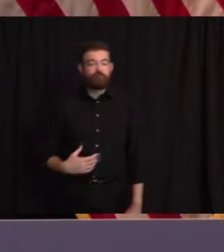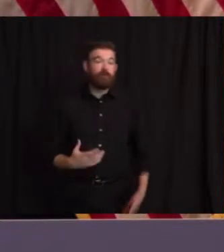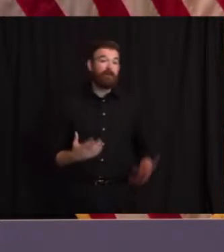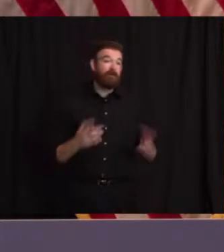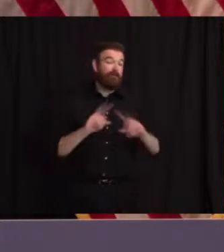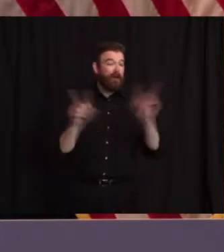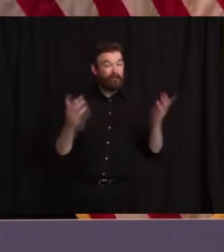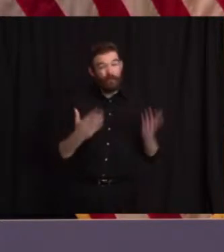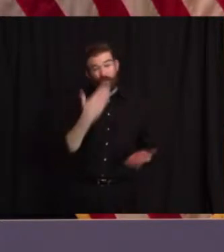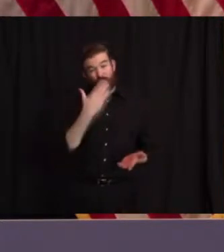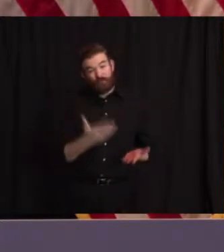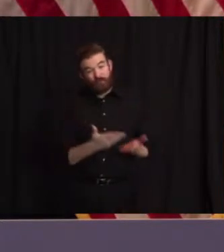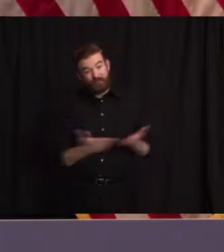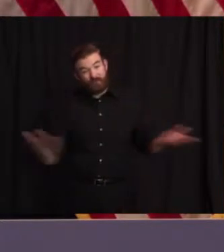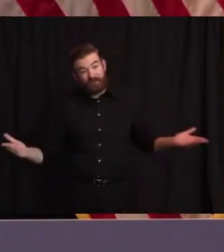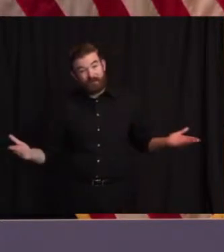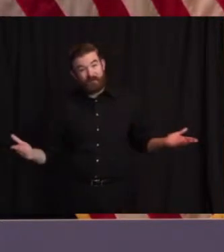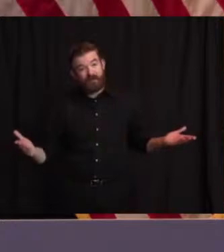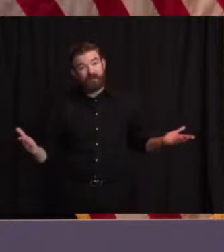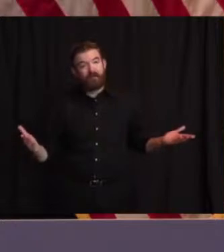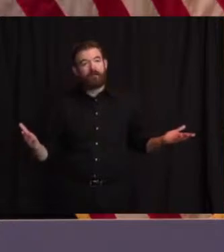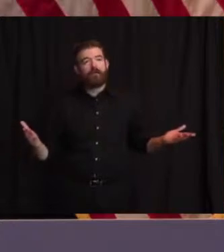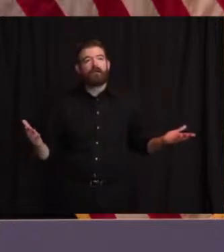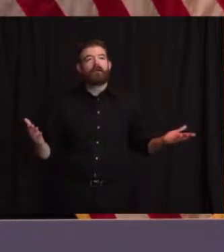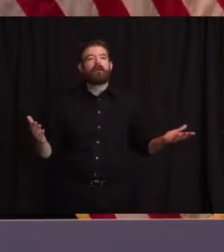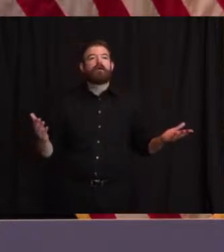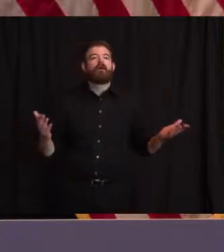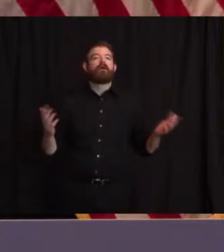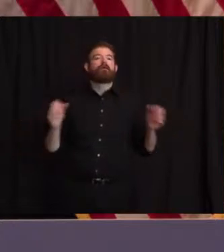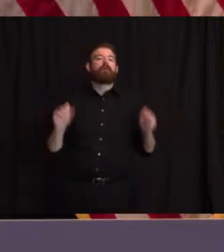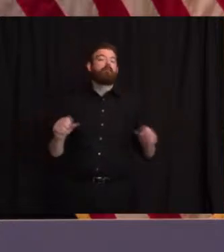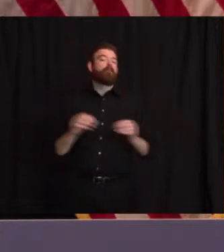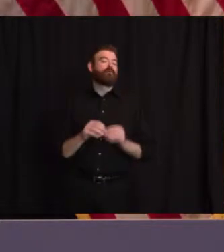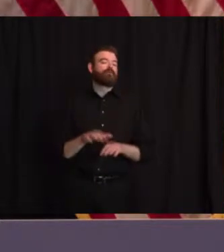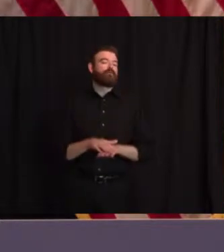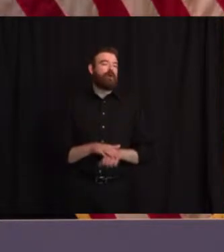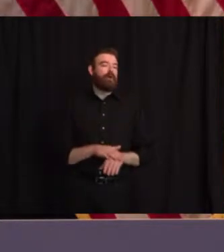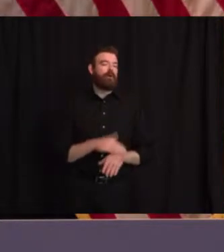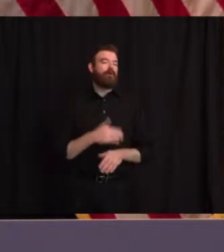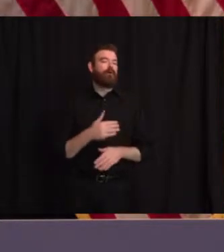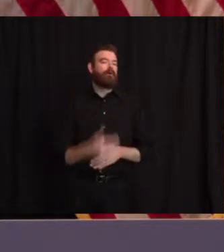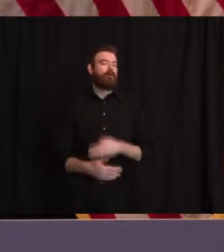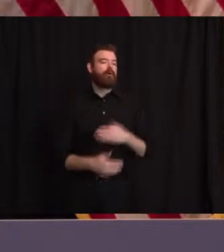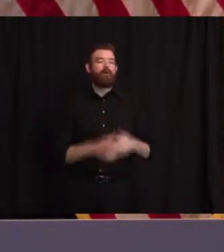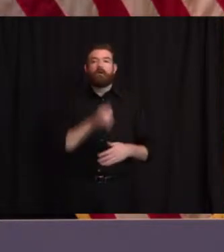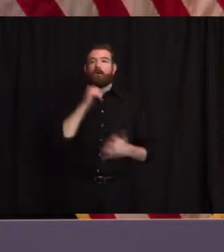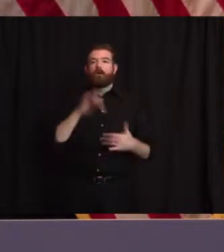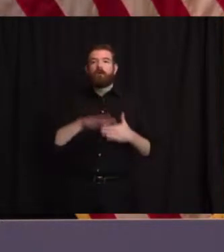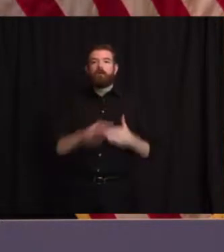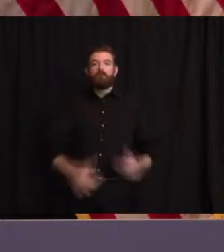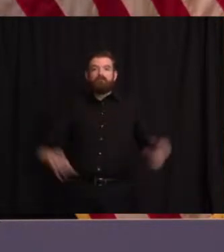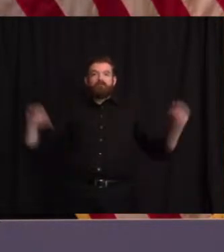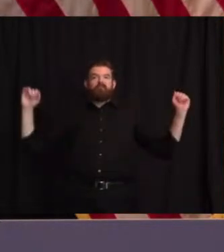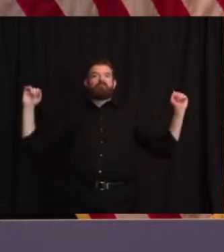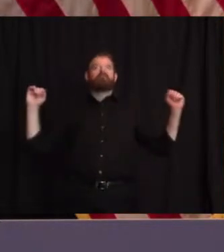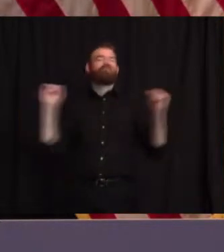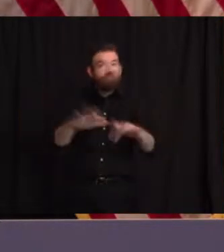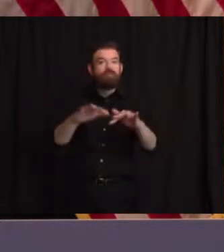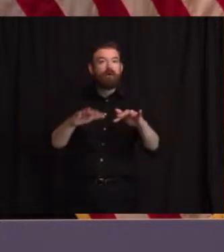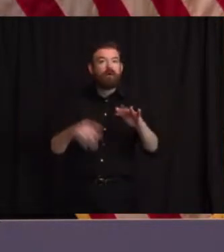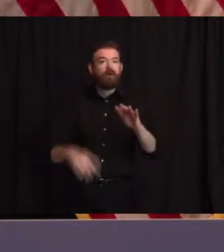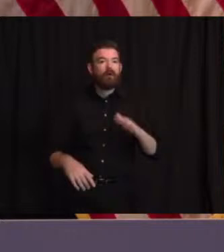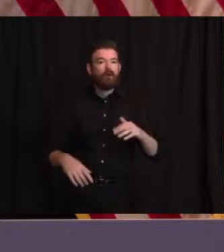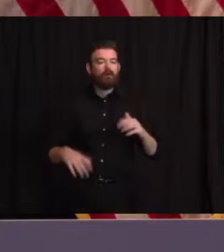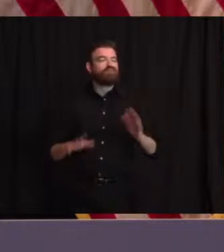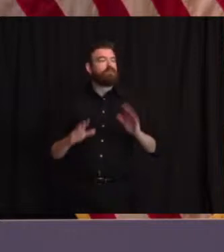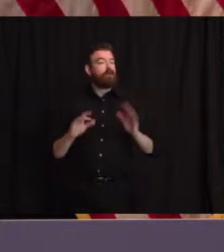gives us, an opportunity to creep into the summer a little bit more gradually than it otherwise would have. Do you have anything, sir? No, I don't.